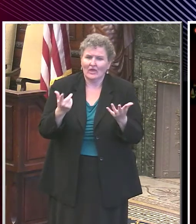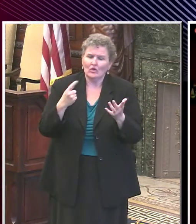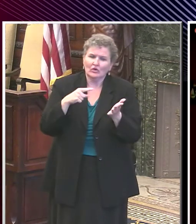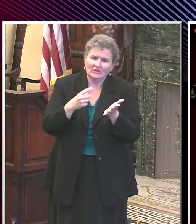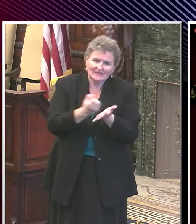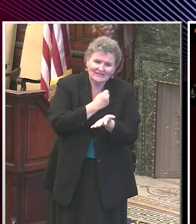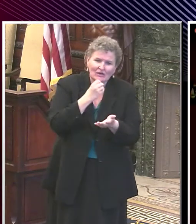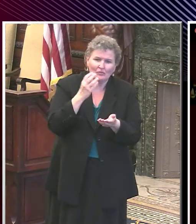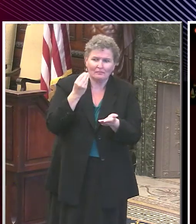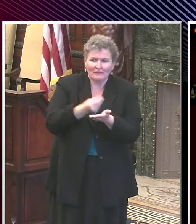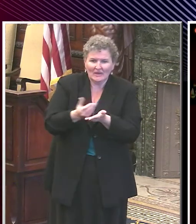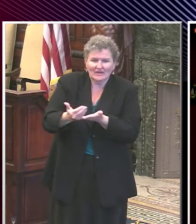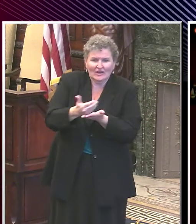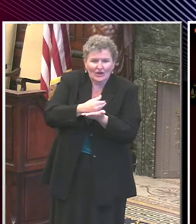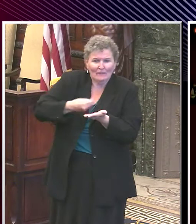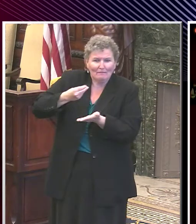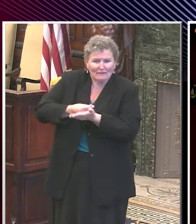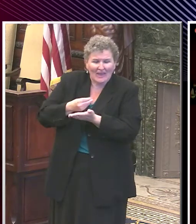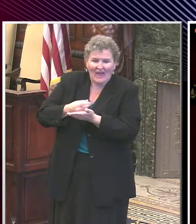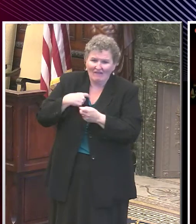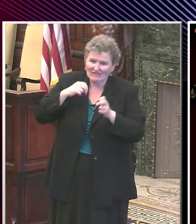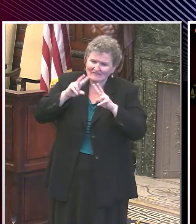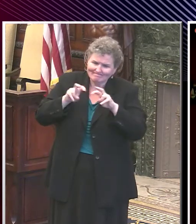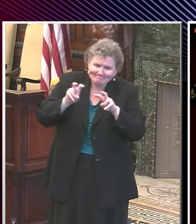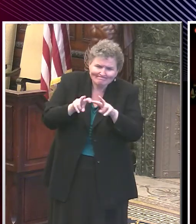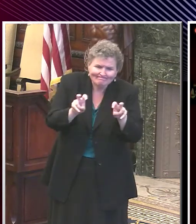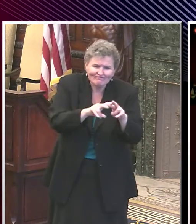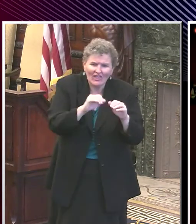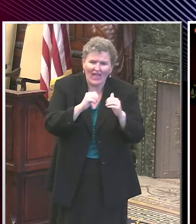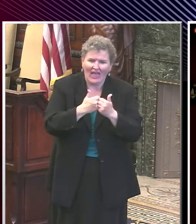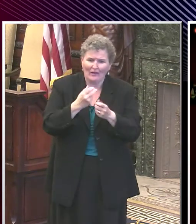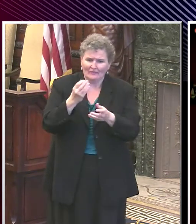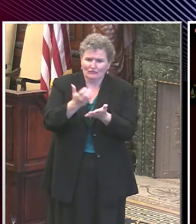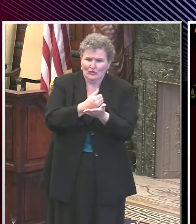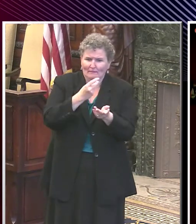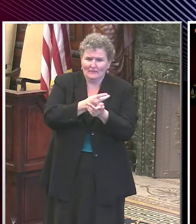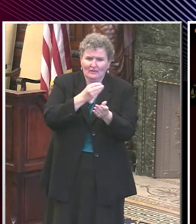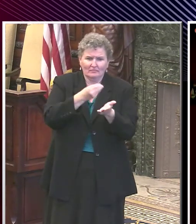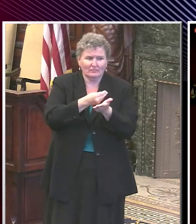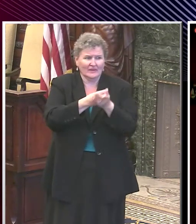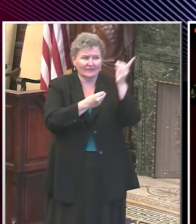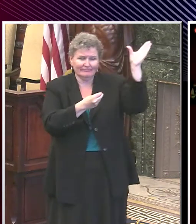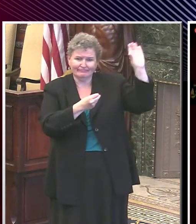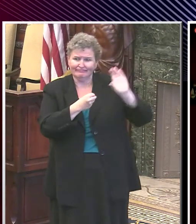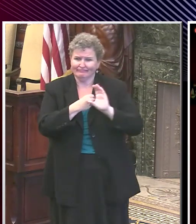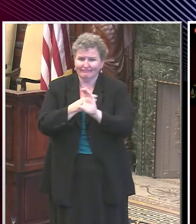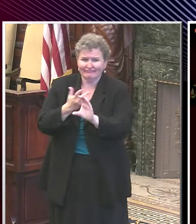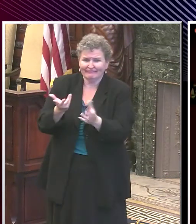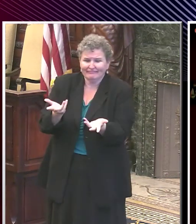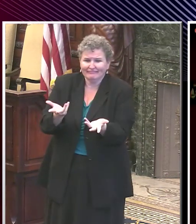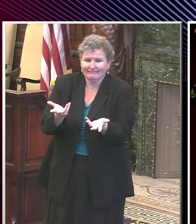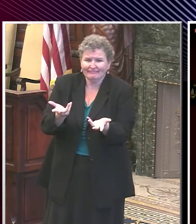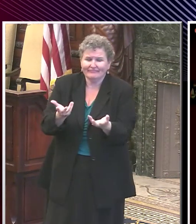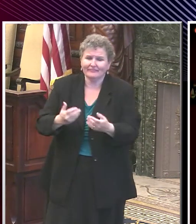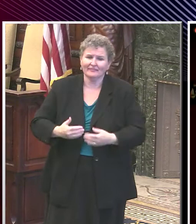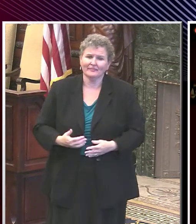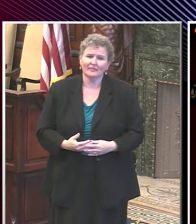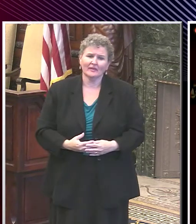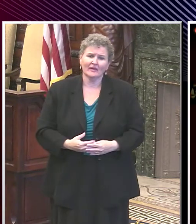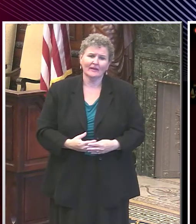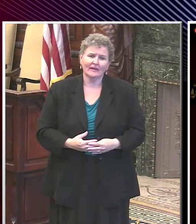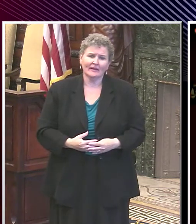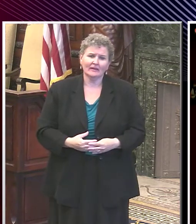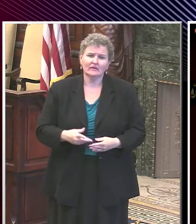quarter, every month, at the revenue department of finance. Certainly things like the liquor by the drink tax are